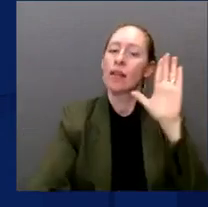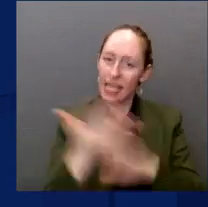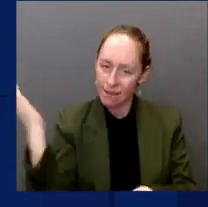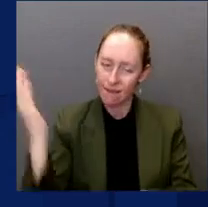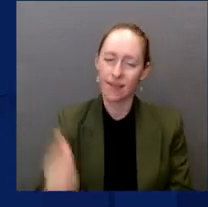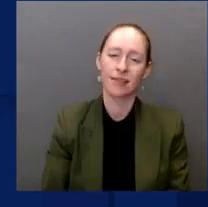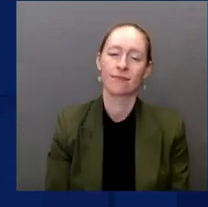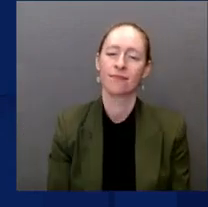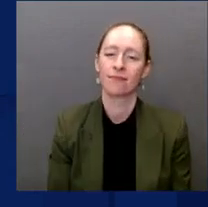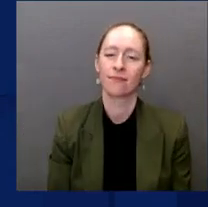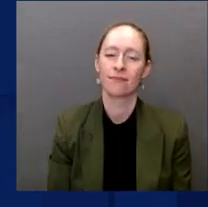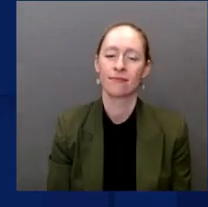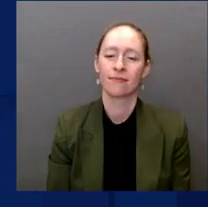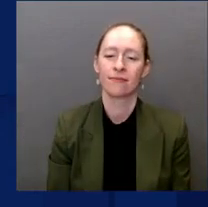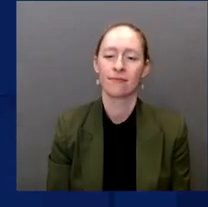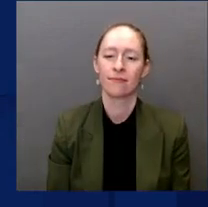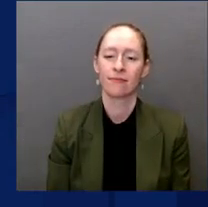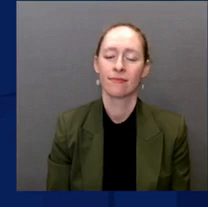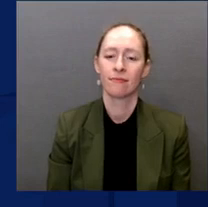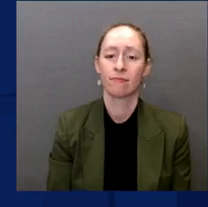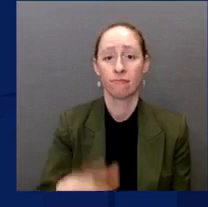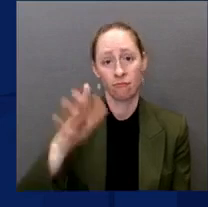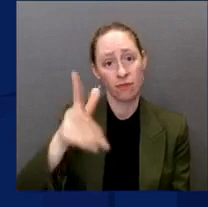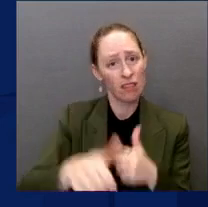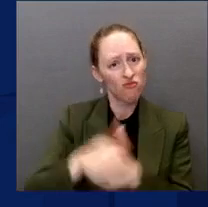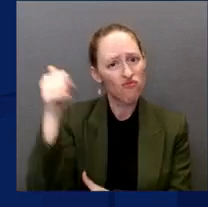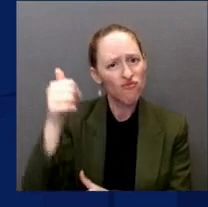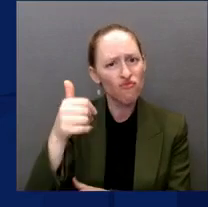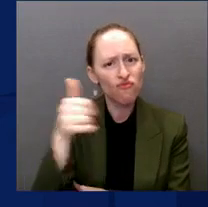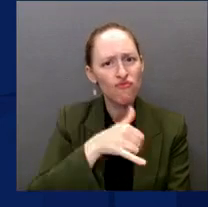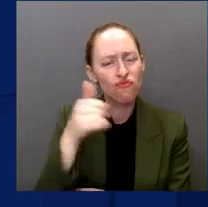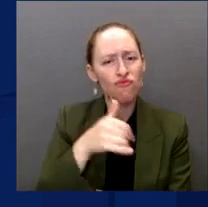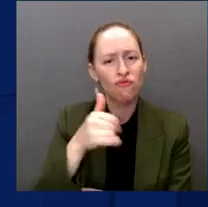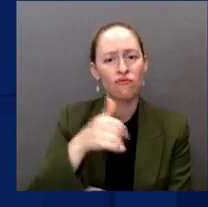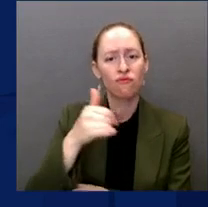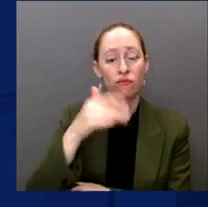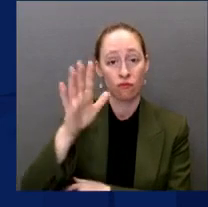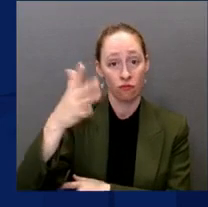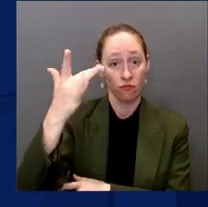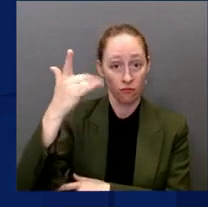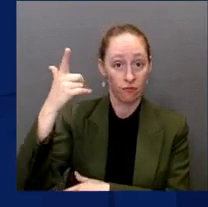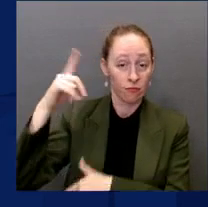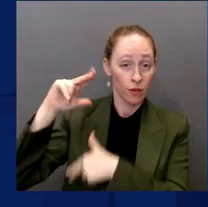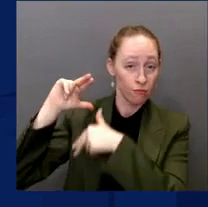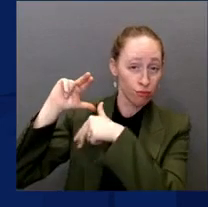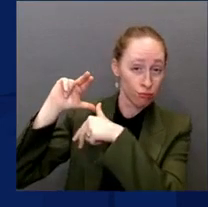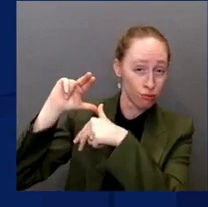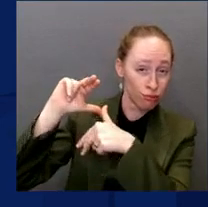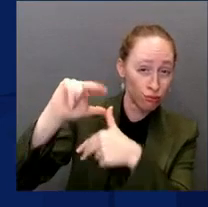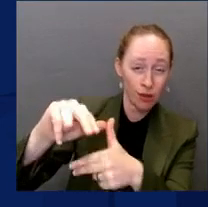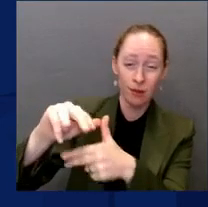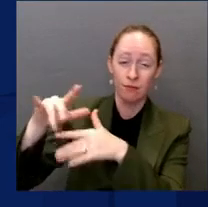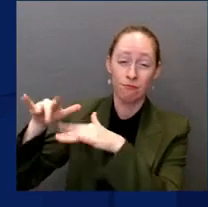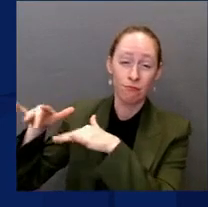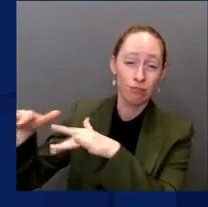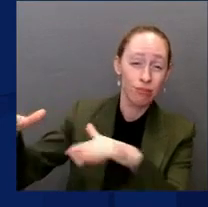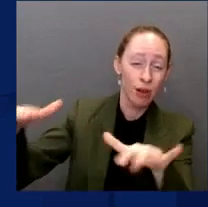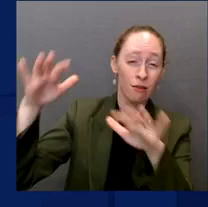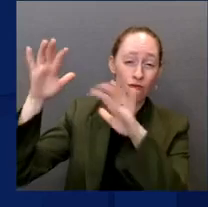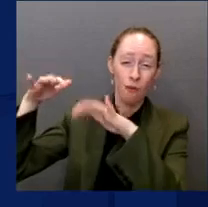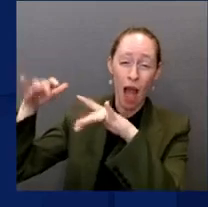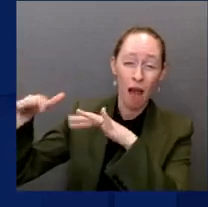is real. And when the storm passes, the federal government's going to be there to help you recover. We'll be there to help you clean up and rebuild, to